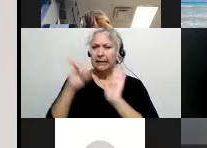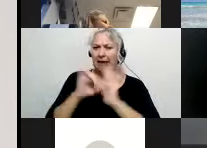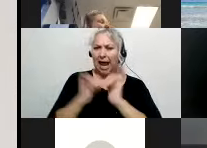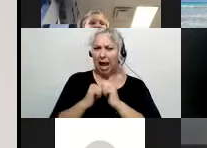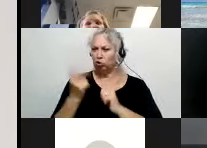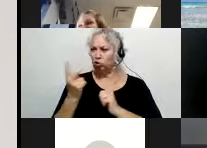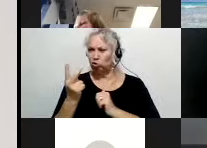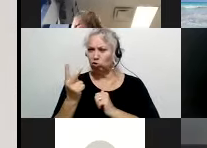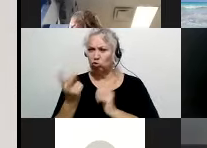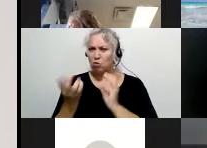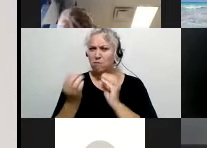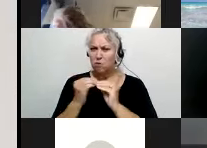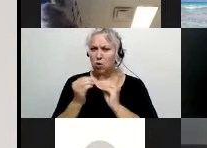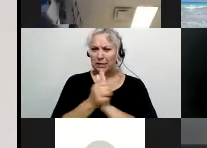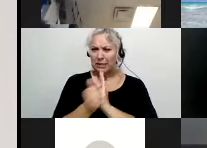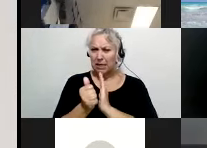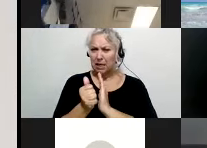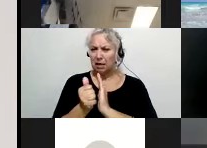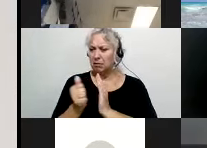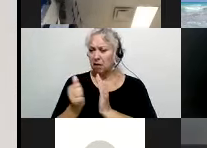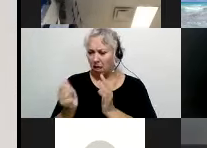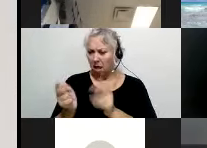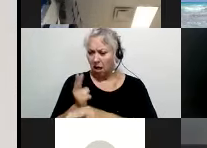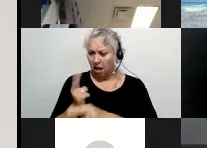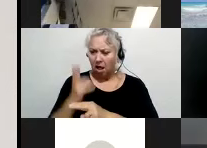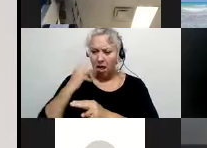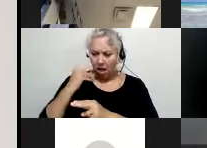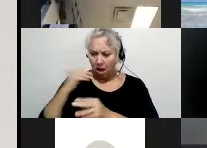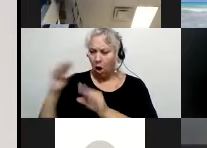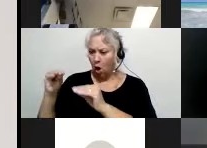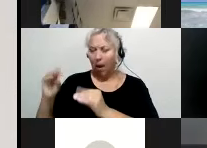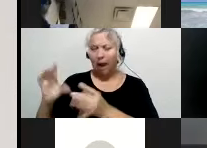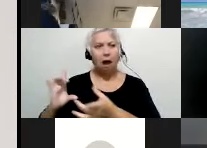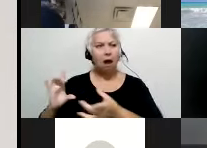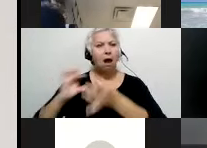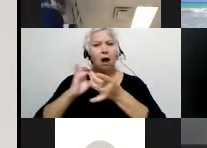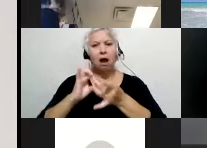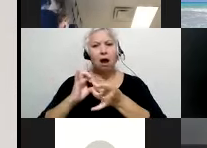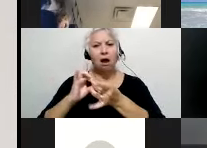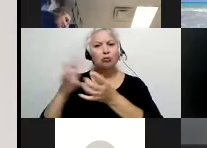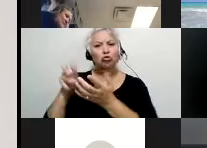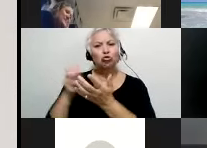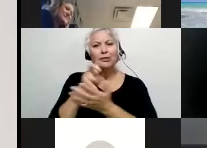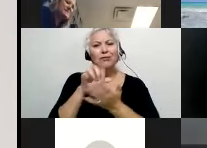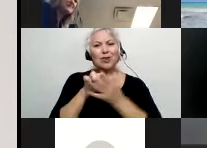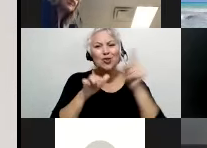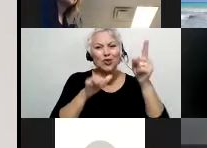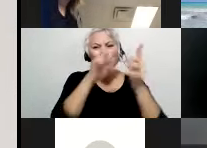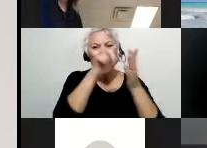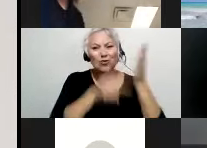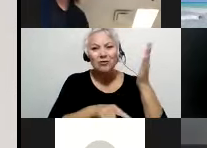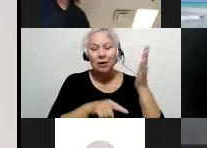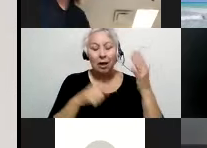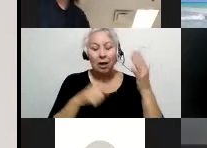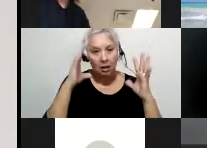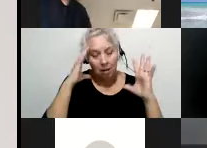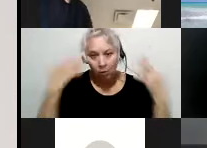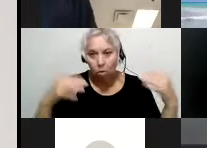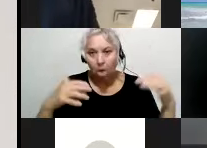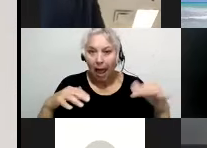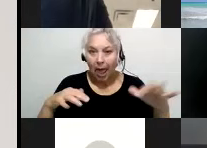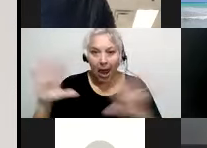doing those jobs can be applied to a paid job with 100% accuracy as measured by a checklist. That was a mouthful.